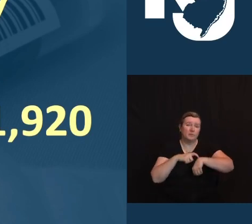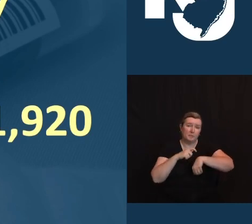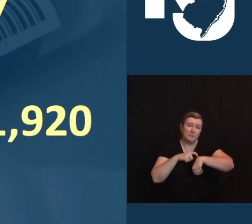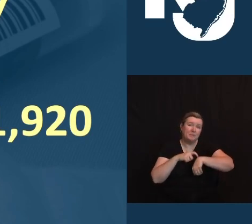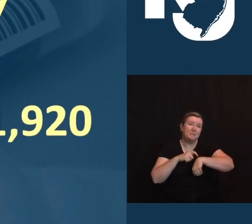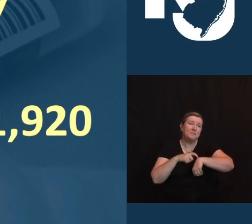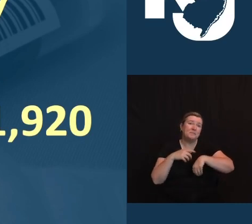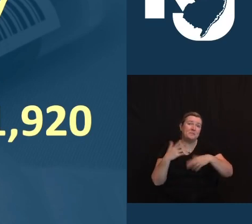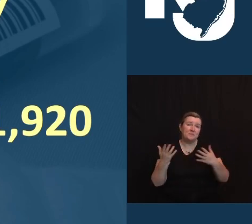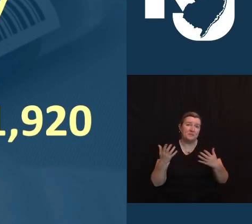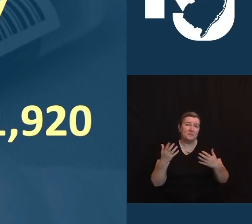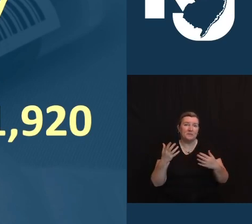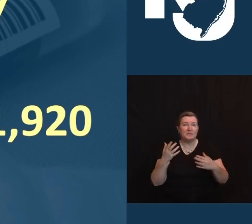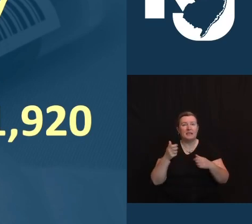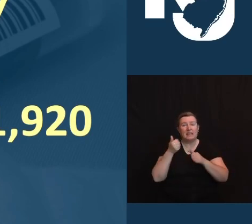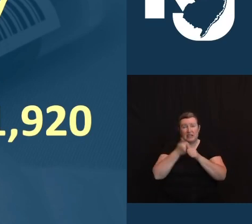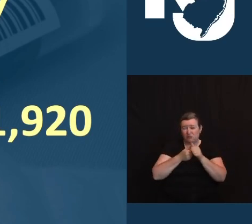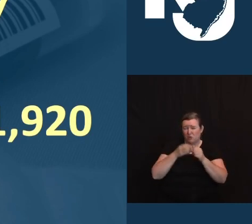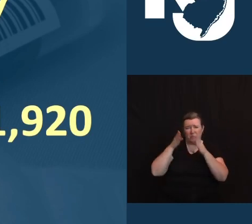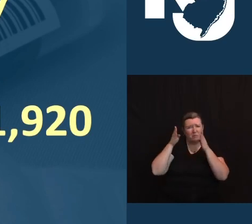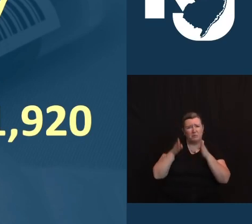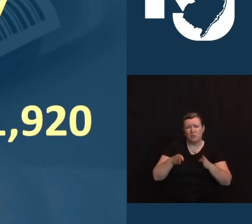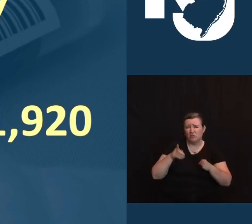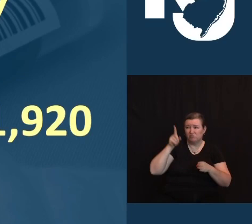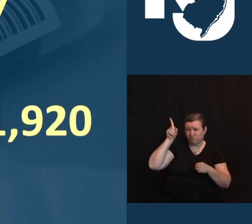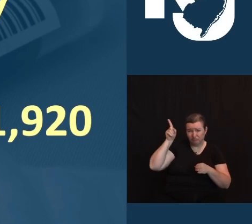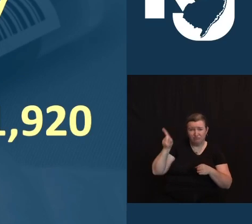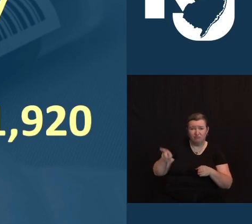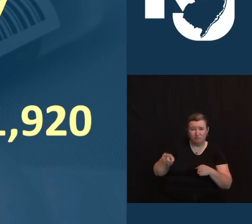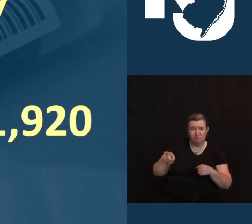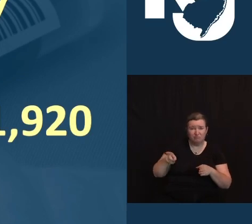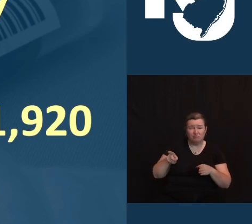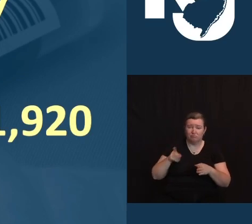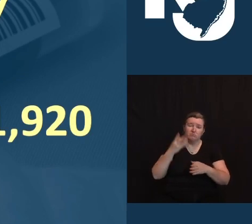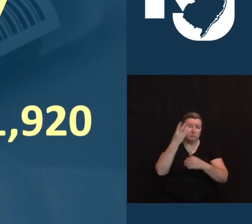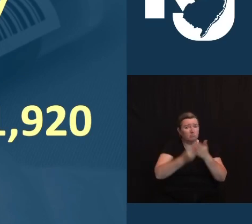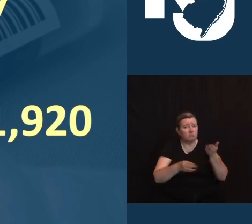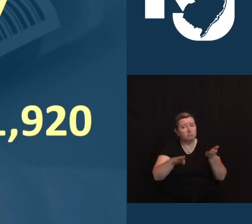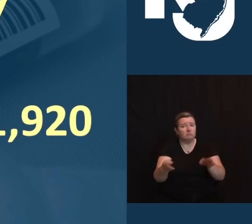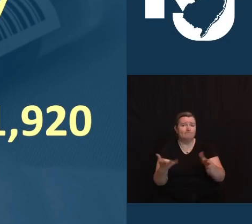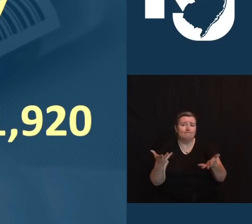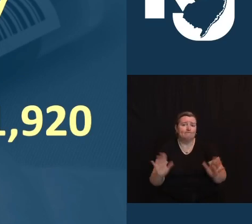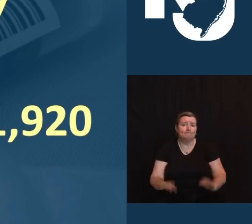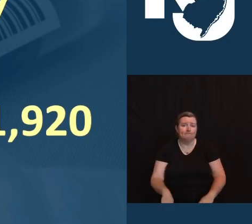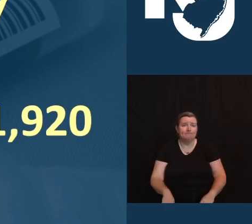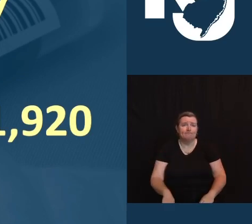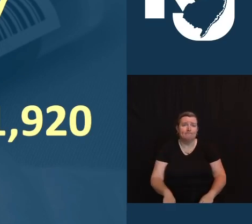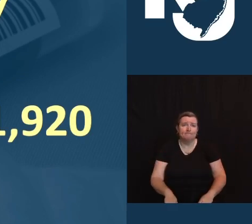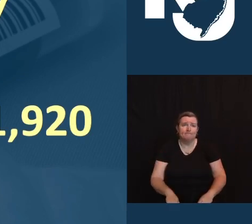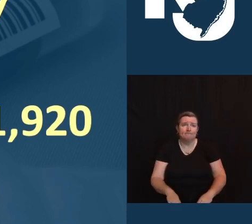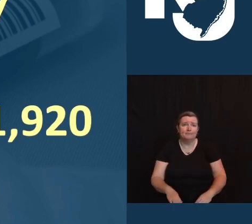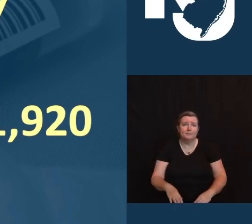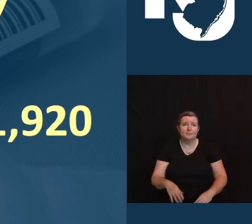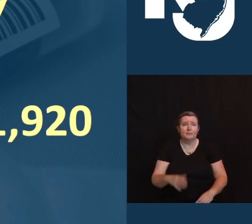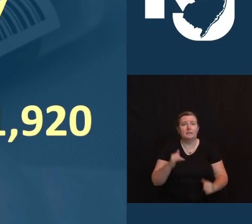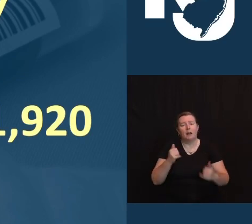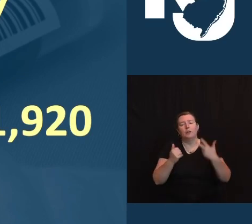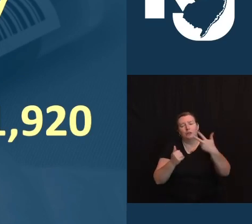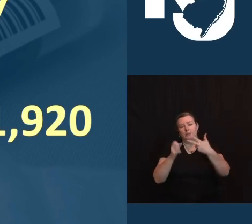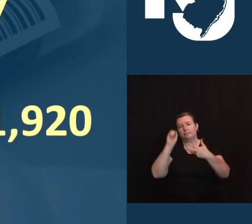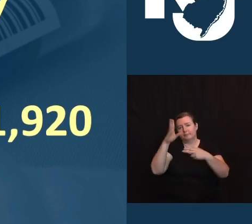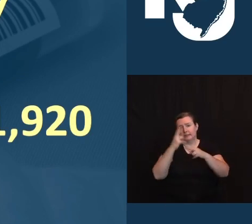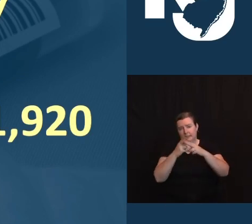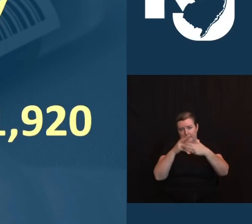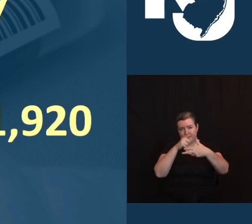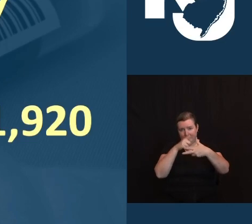one of those persons has left us. Let's remember, as we do every day, a few more of the extraordinary New Jerseyans we